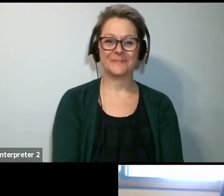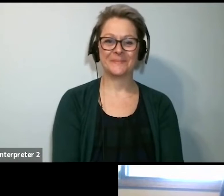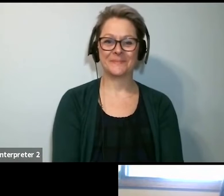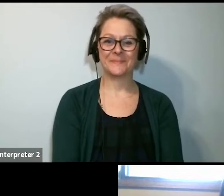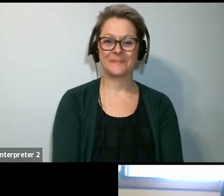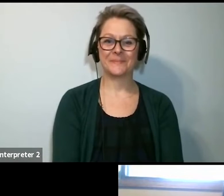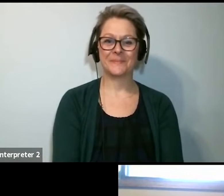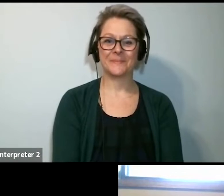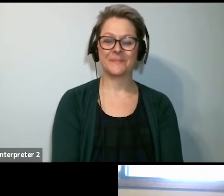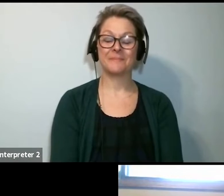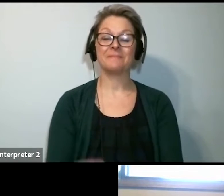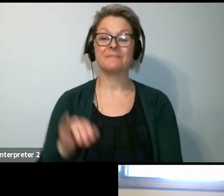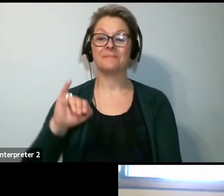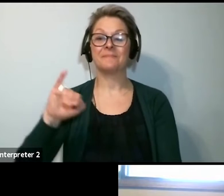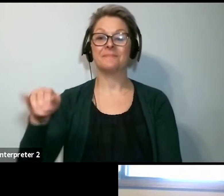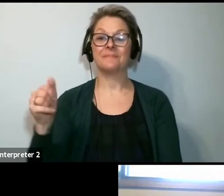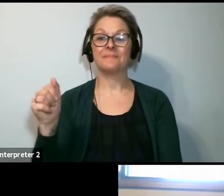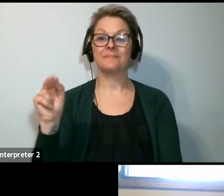What about